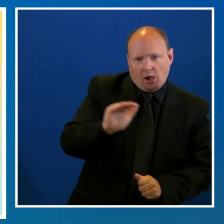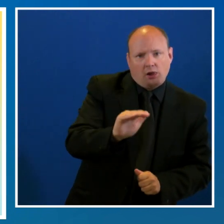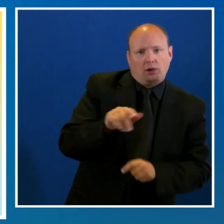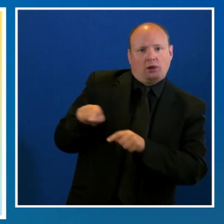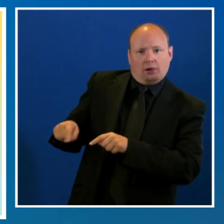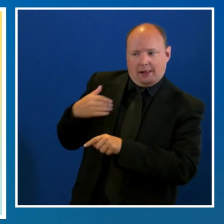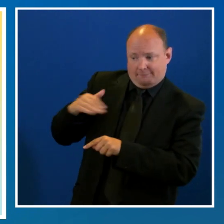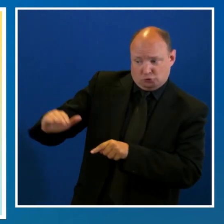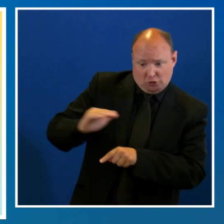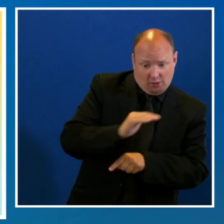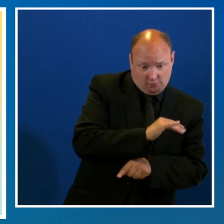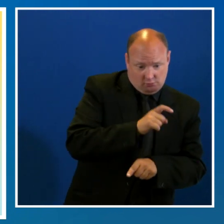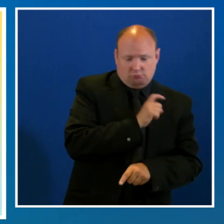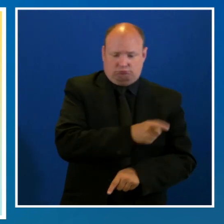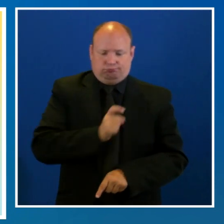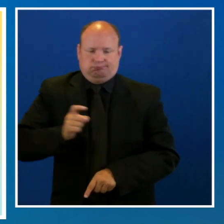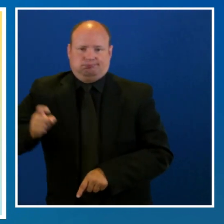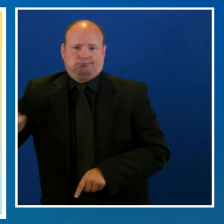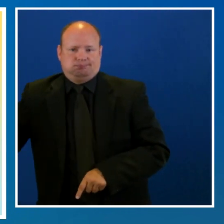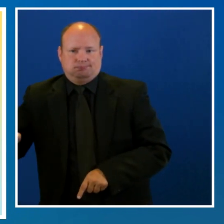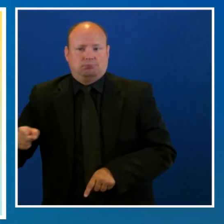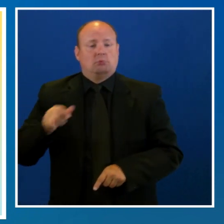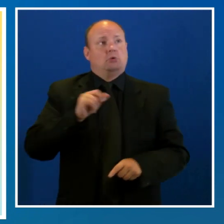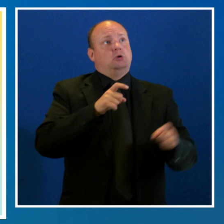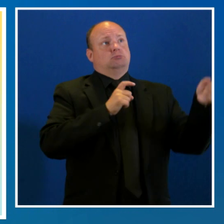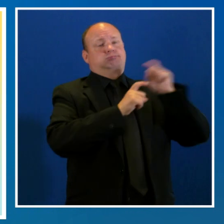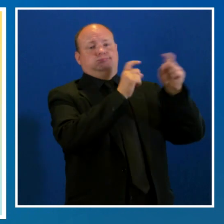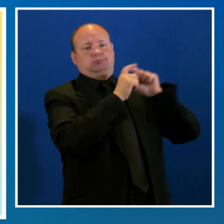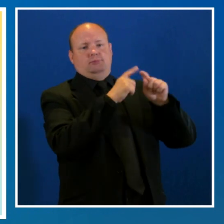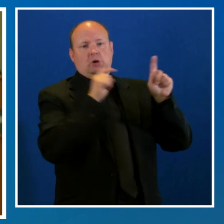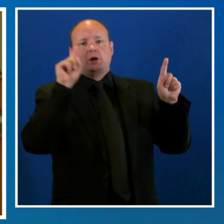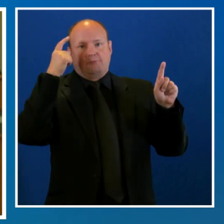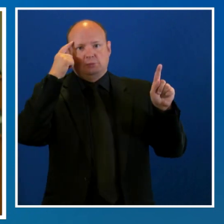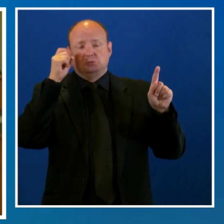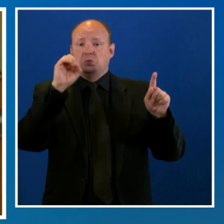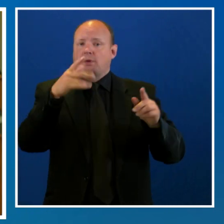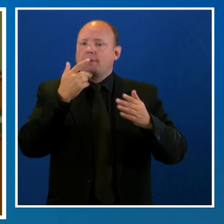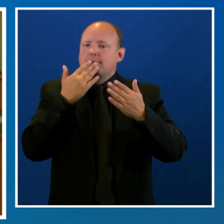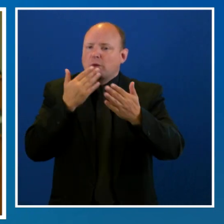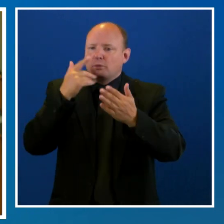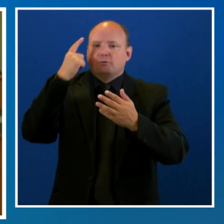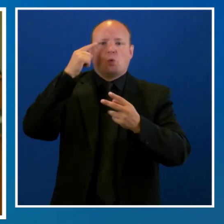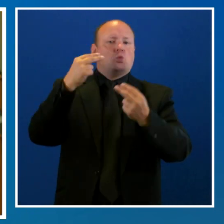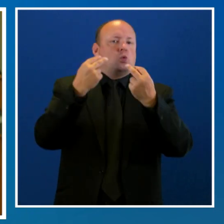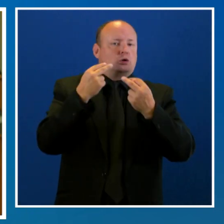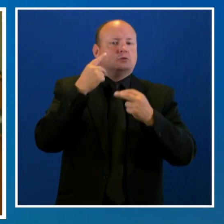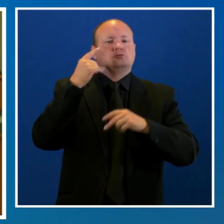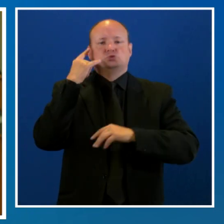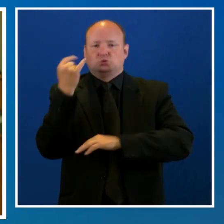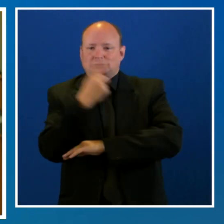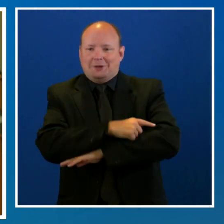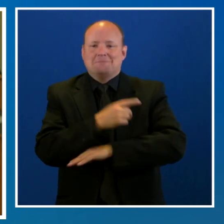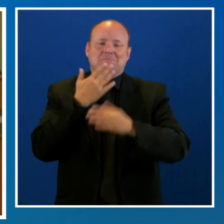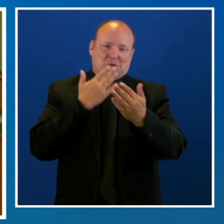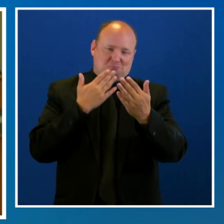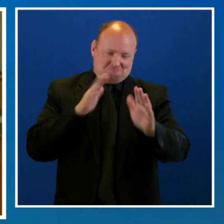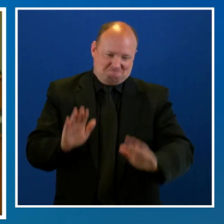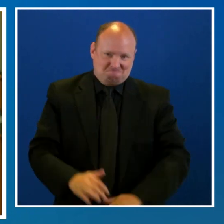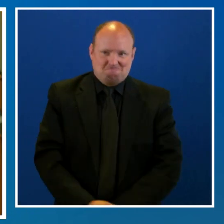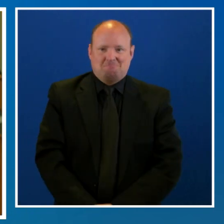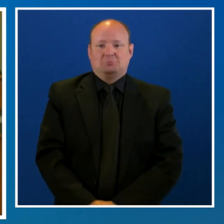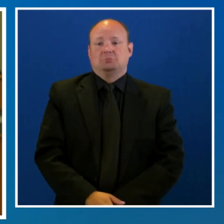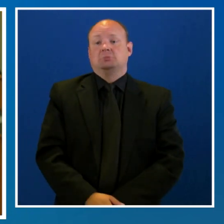needed. And thank you so much for joining me for today's update. As we all start to reap the rewards